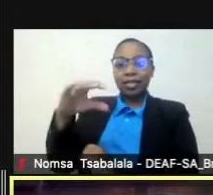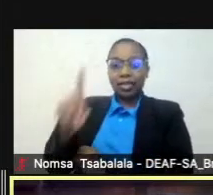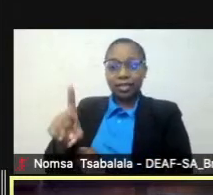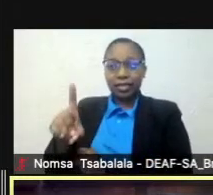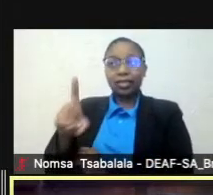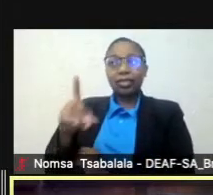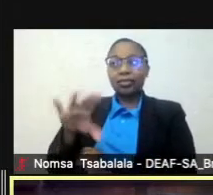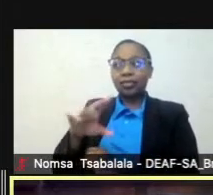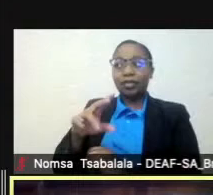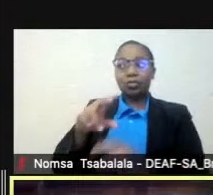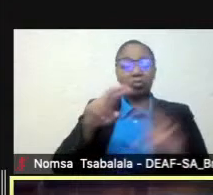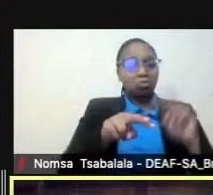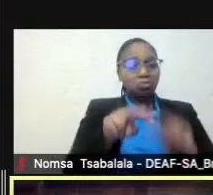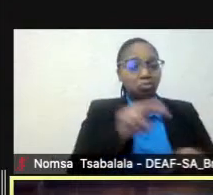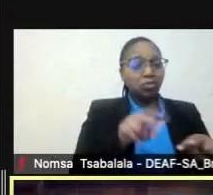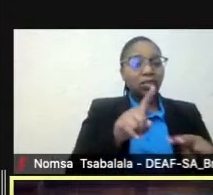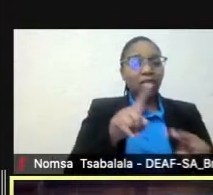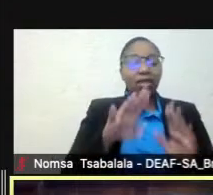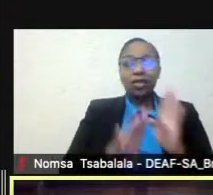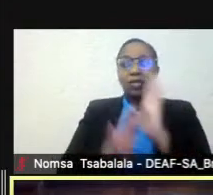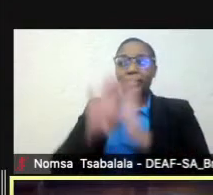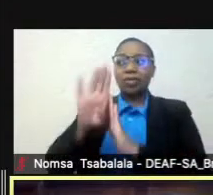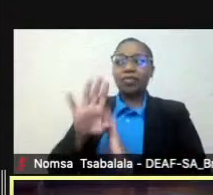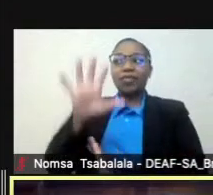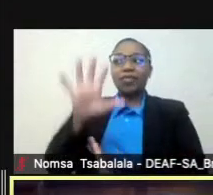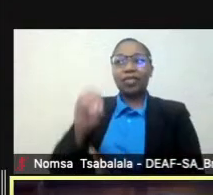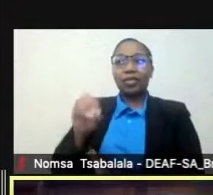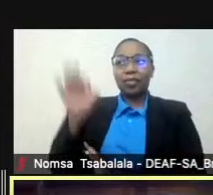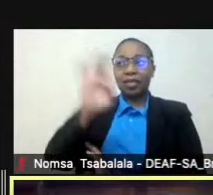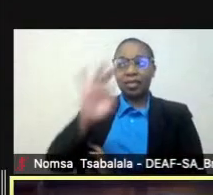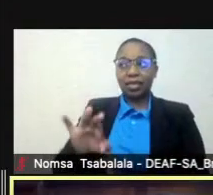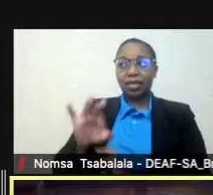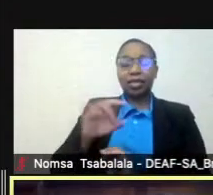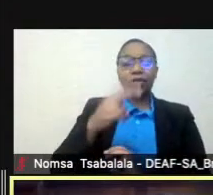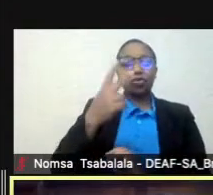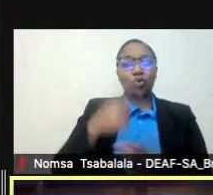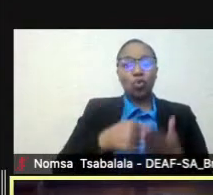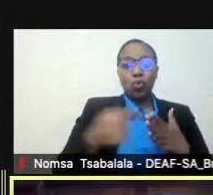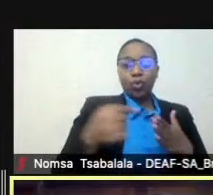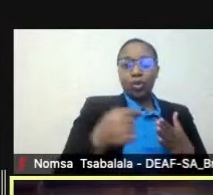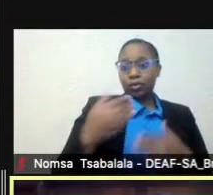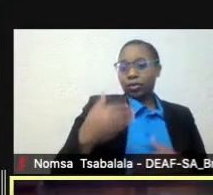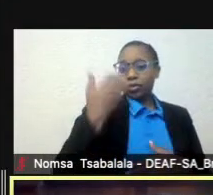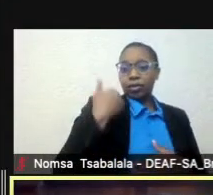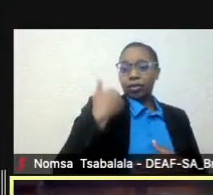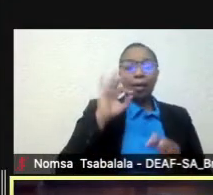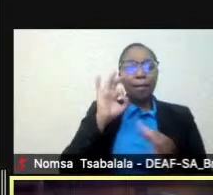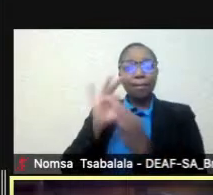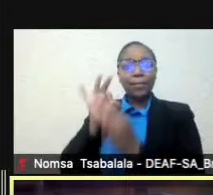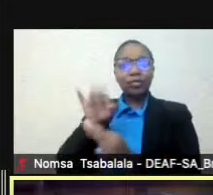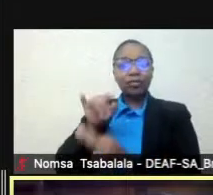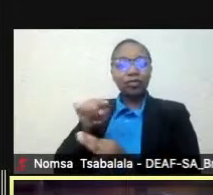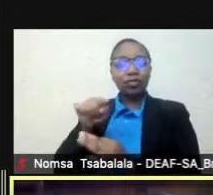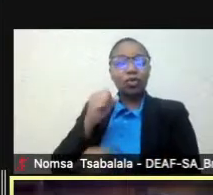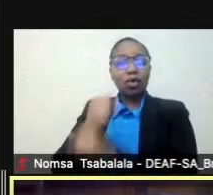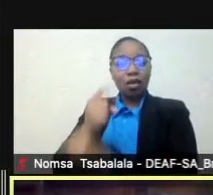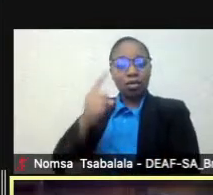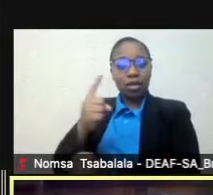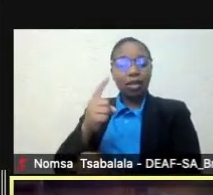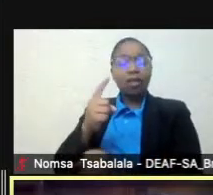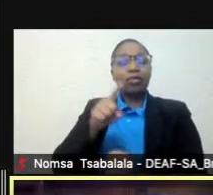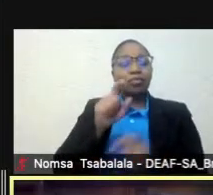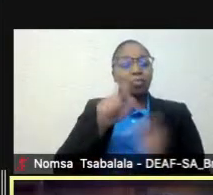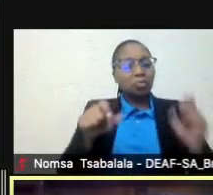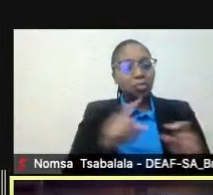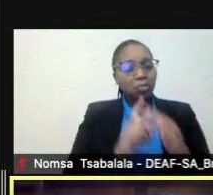above 50% in the last 2 weeks, particularly for Gauteng in terms of in-hospital patients. We are currently sitting